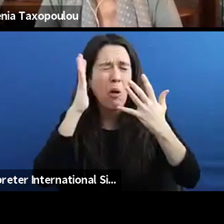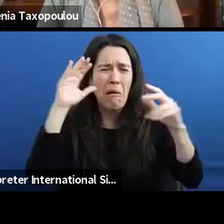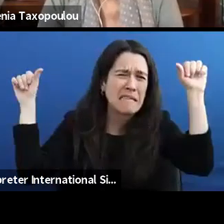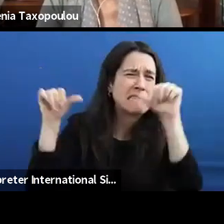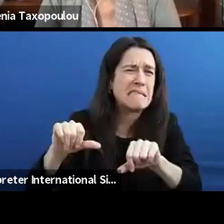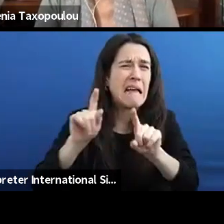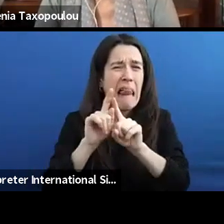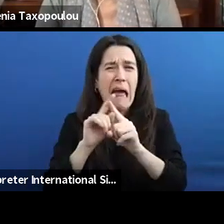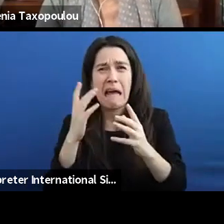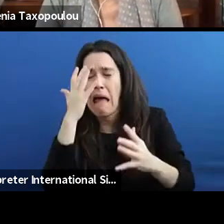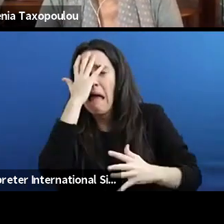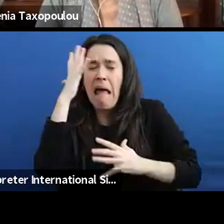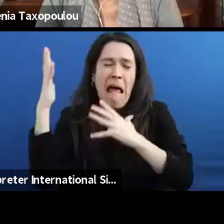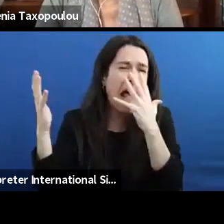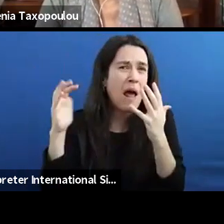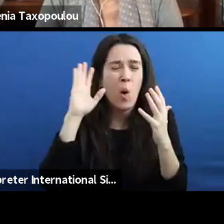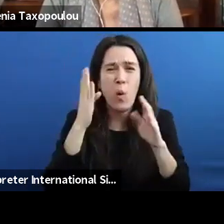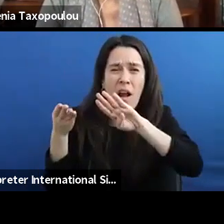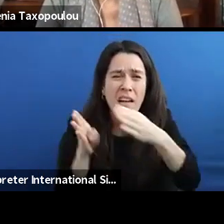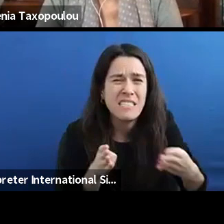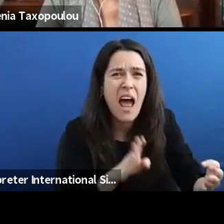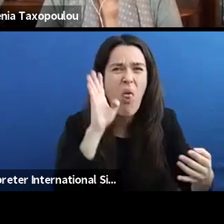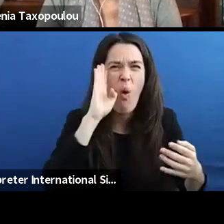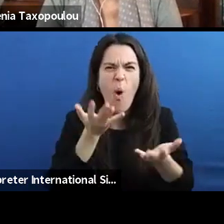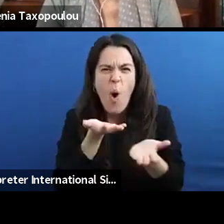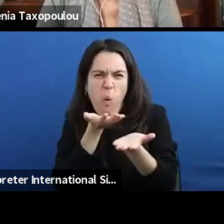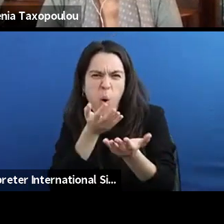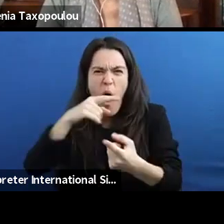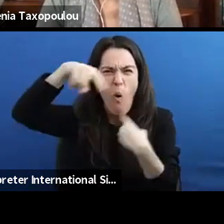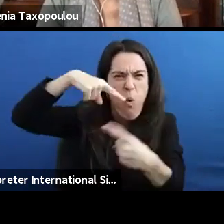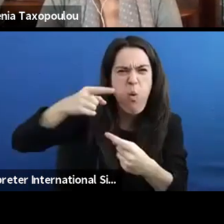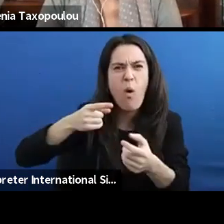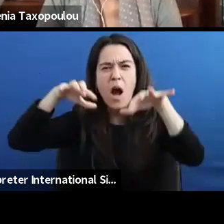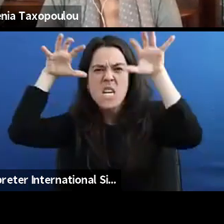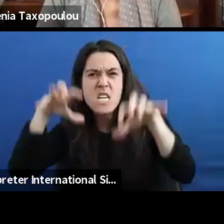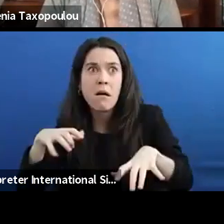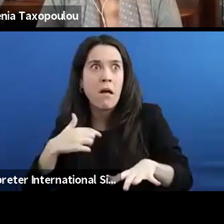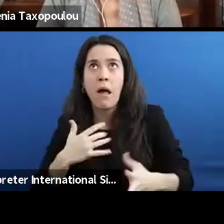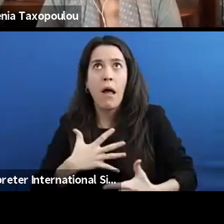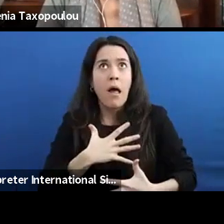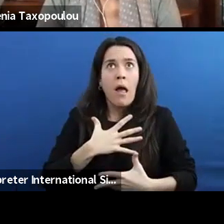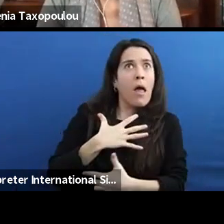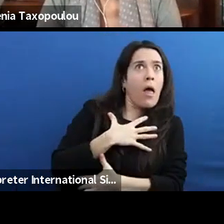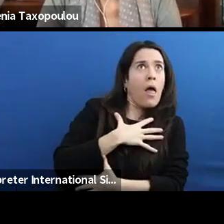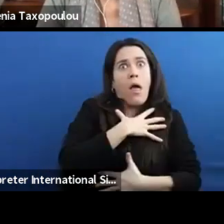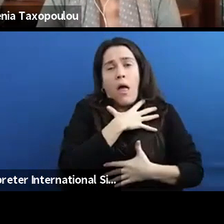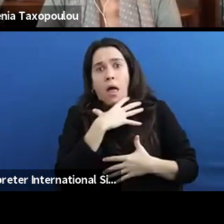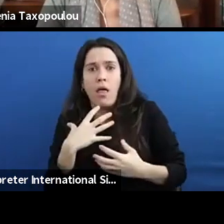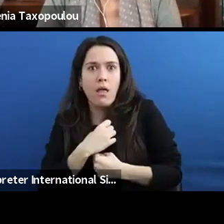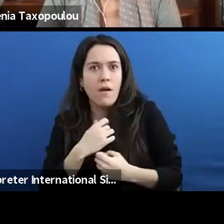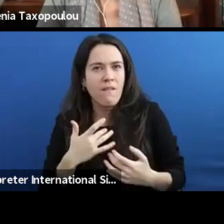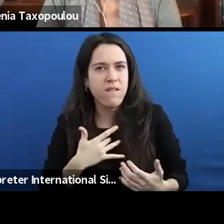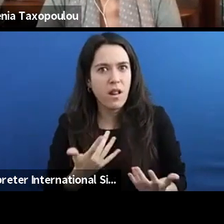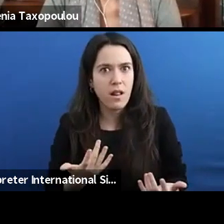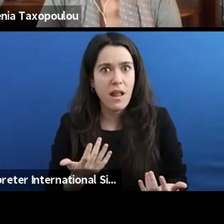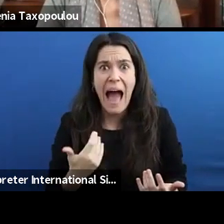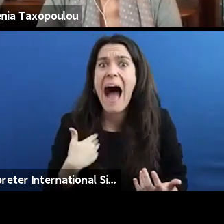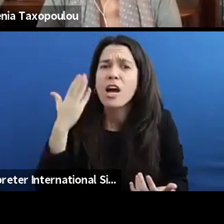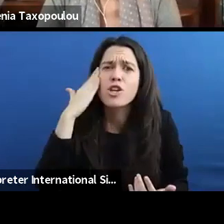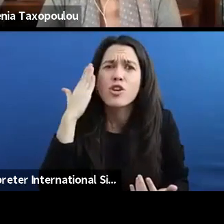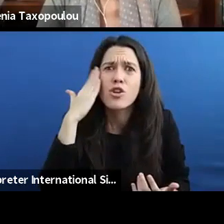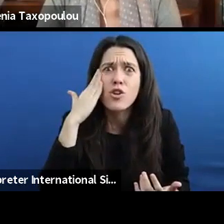this cascade effect of death and everything else. And as a biology student, I really know what is in front of us. Practically, it